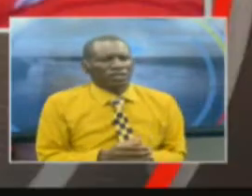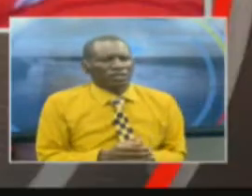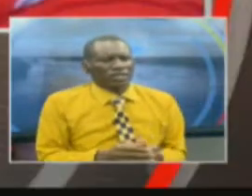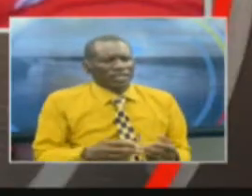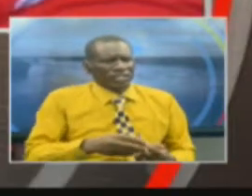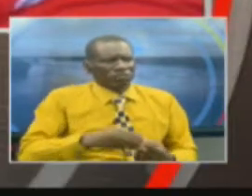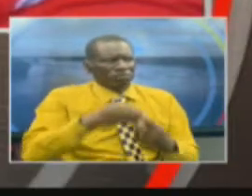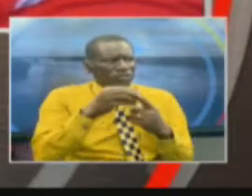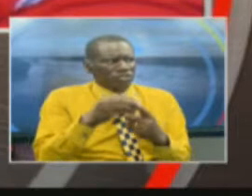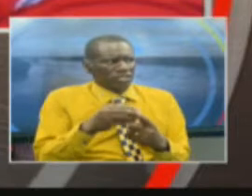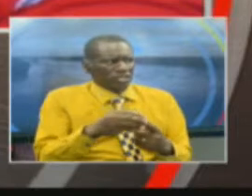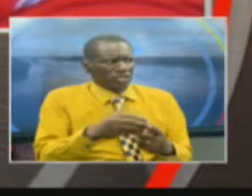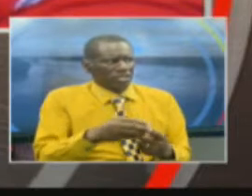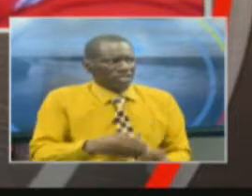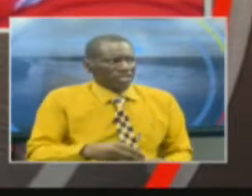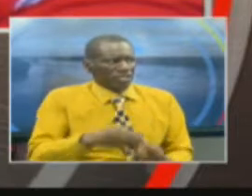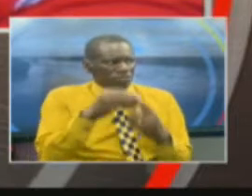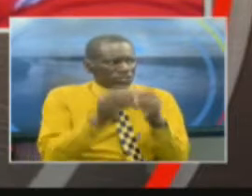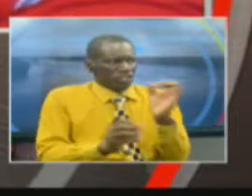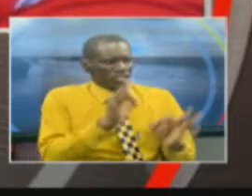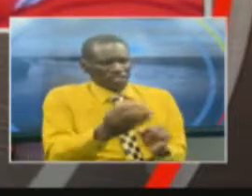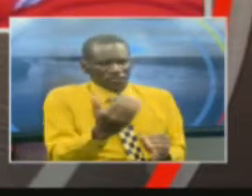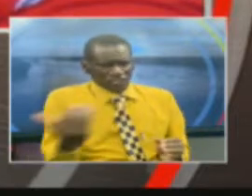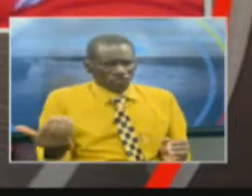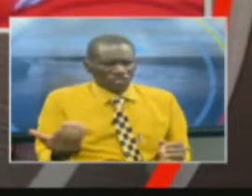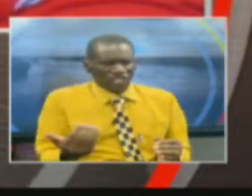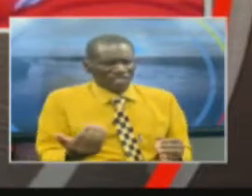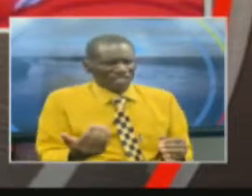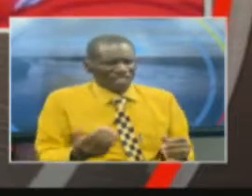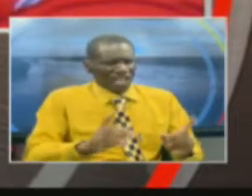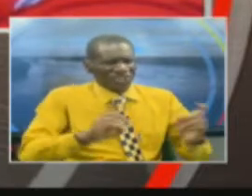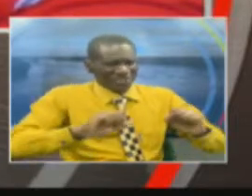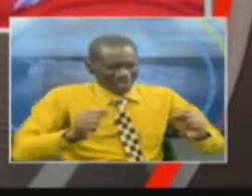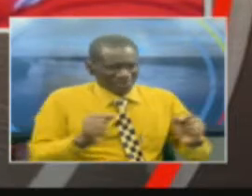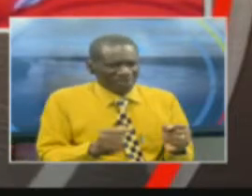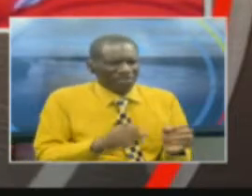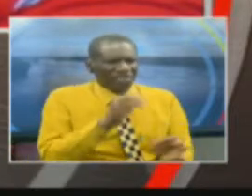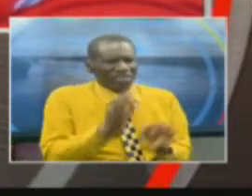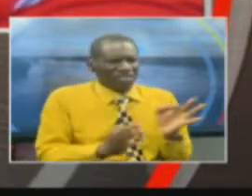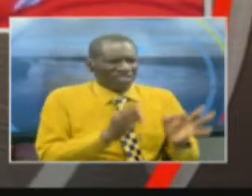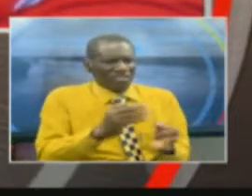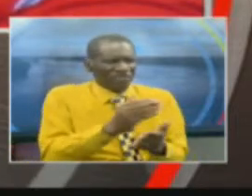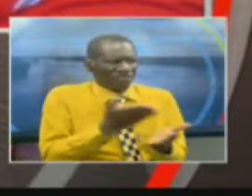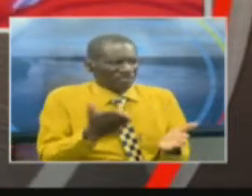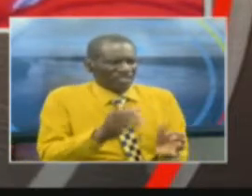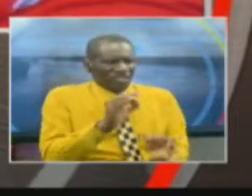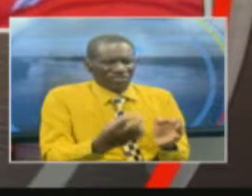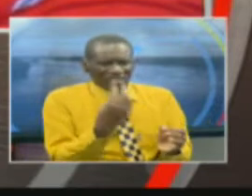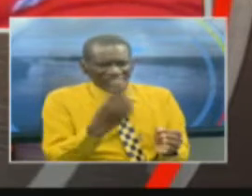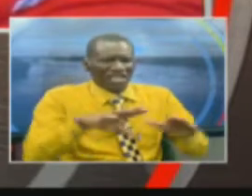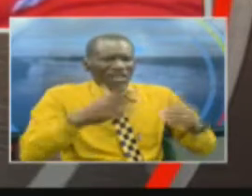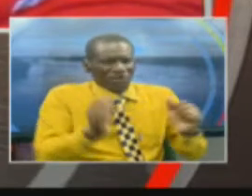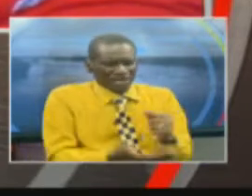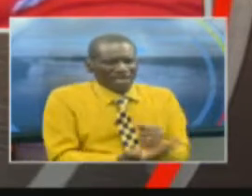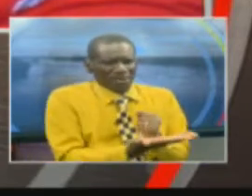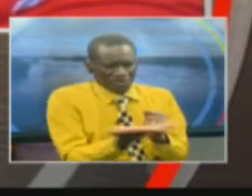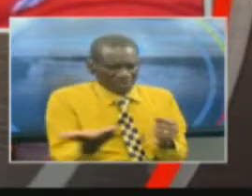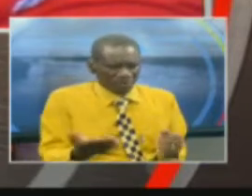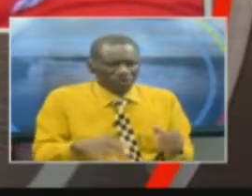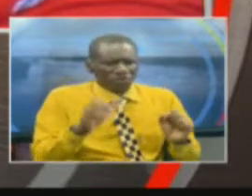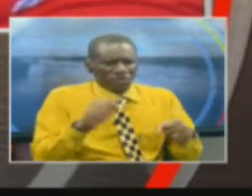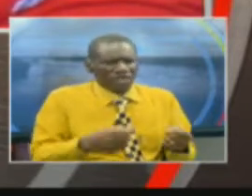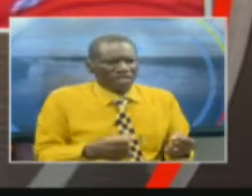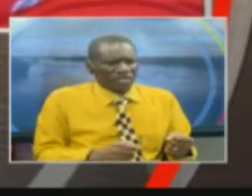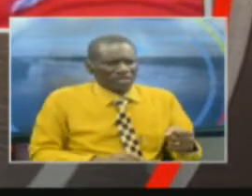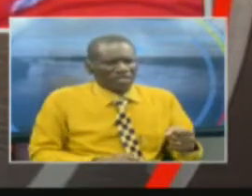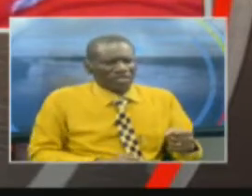especially with the children we have. You see, if somebody try to see how we can help them, we can bring them